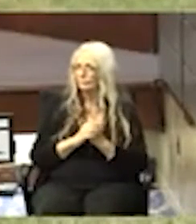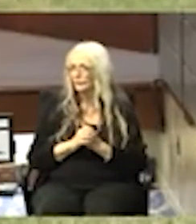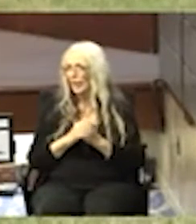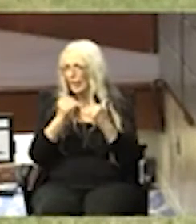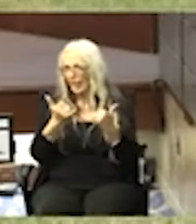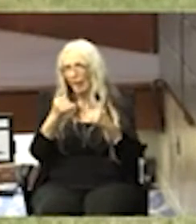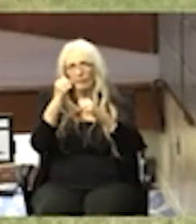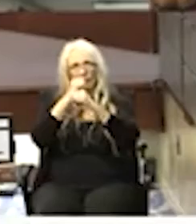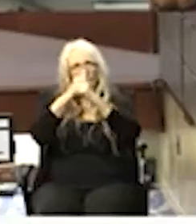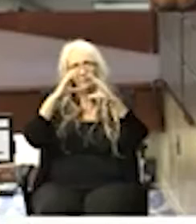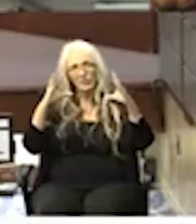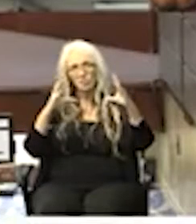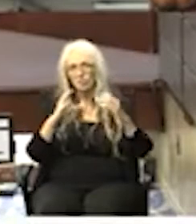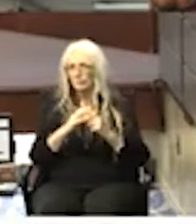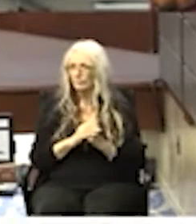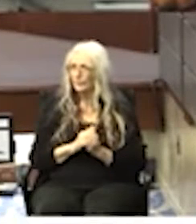the vision.